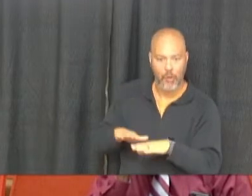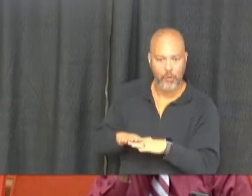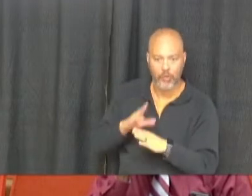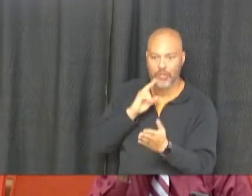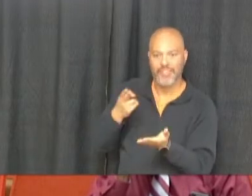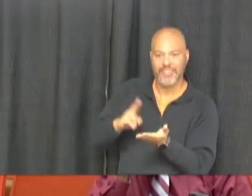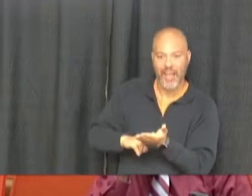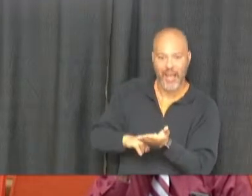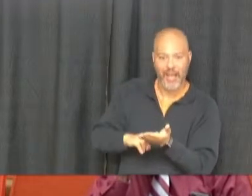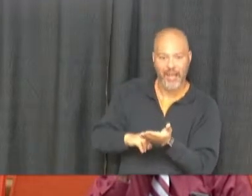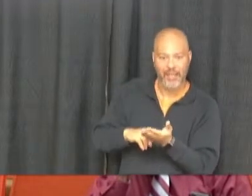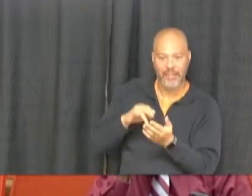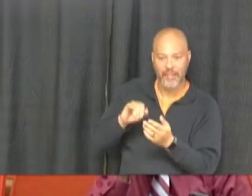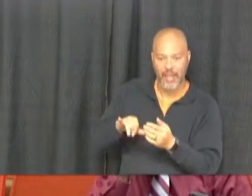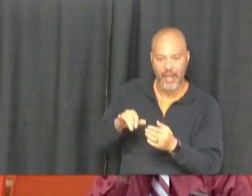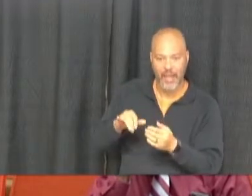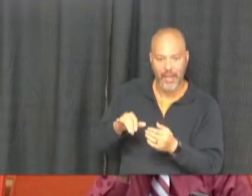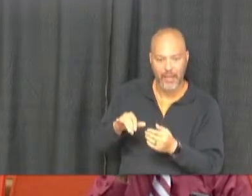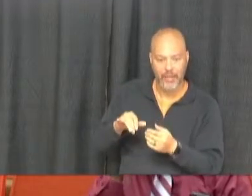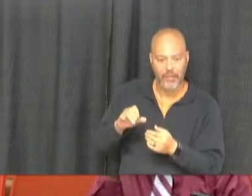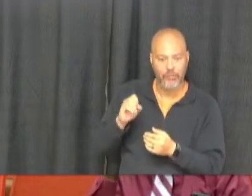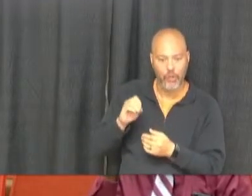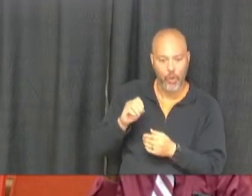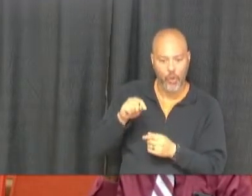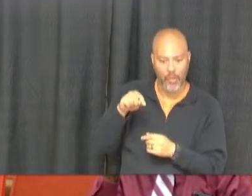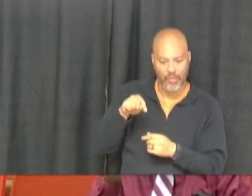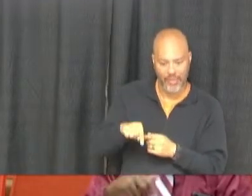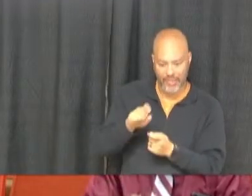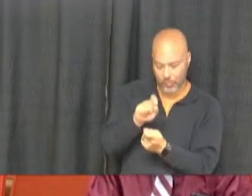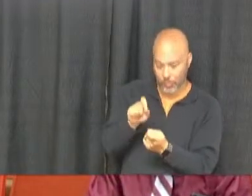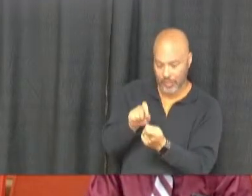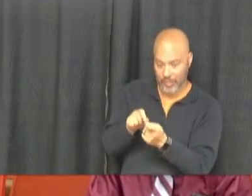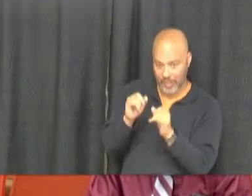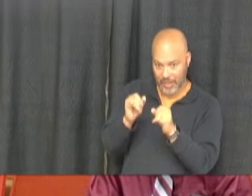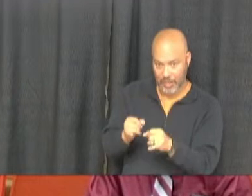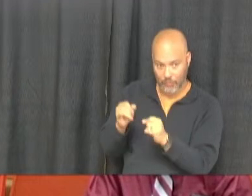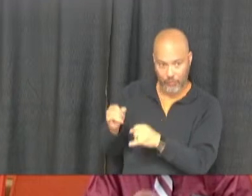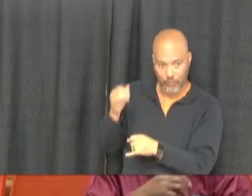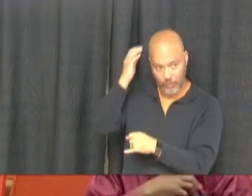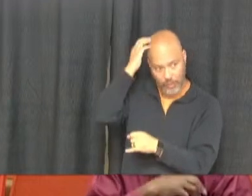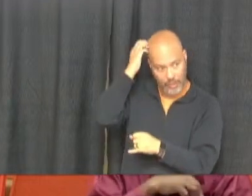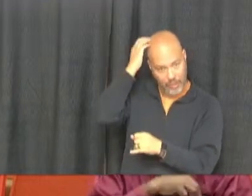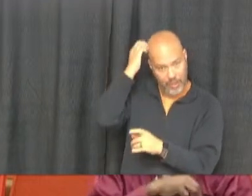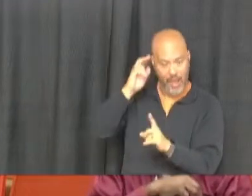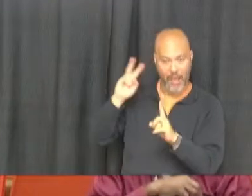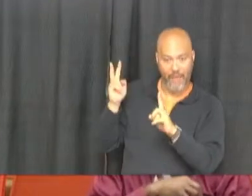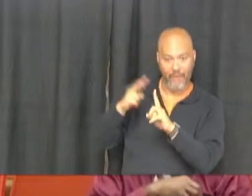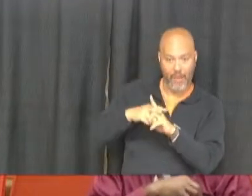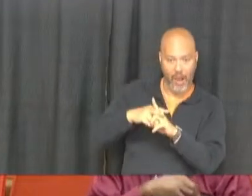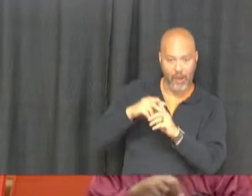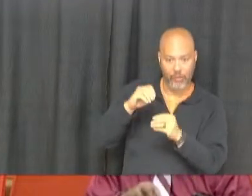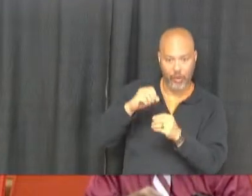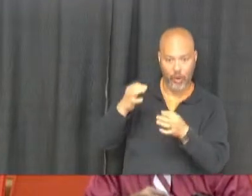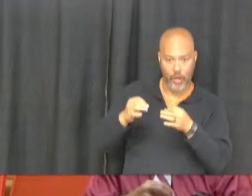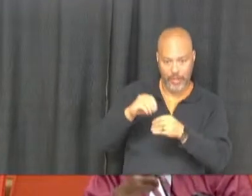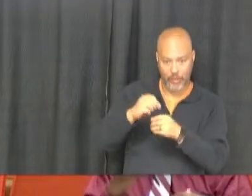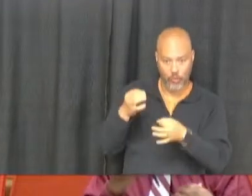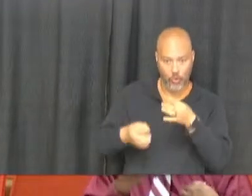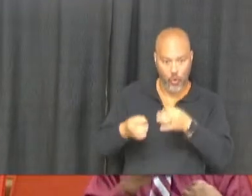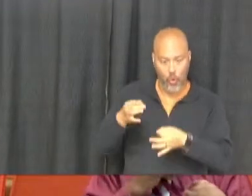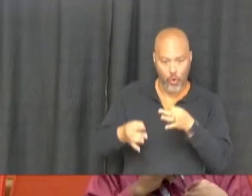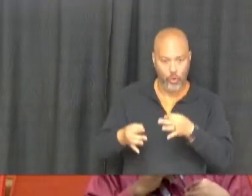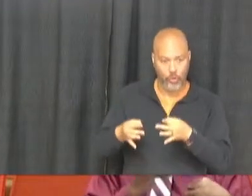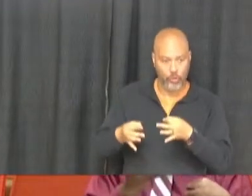sign a deed. So this particular individual has filed an action in the Chancery Court